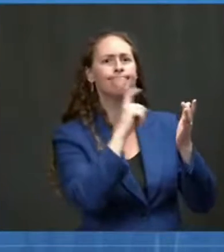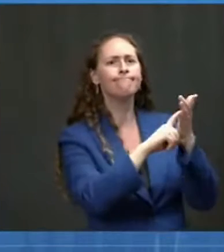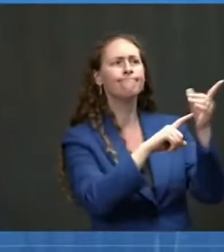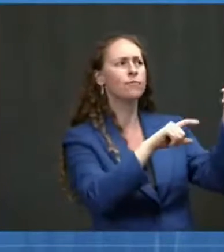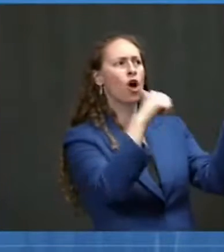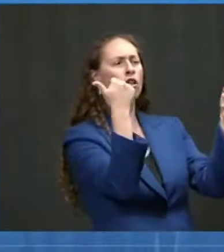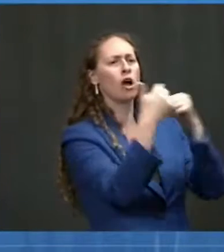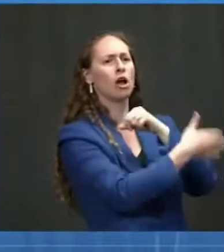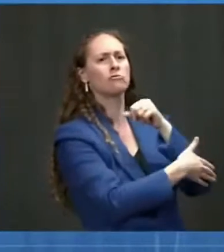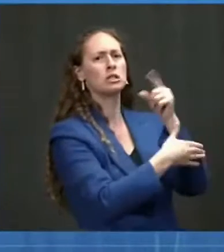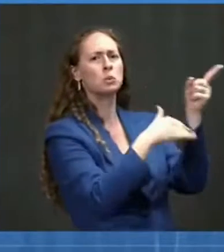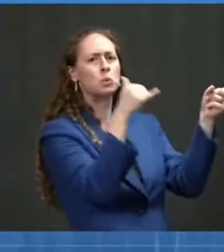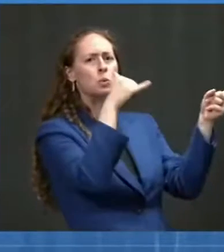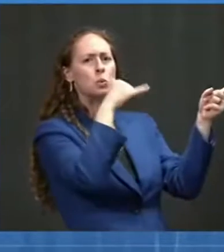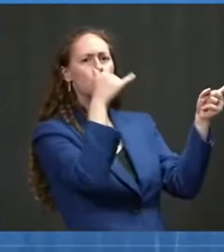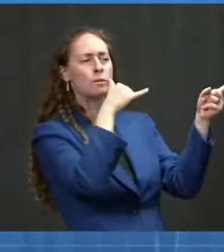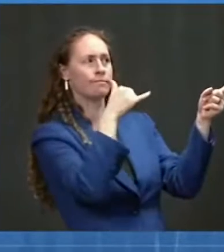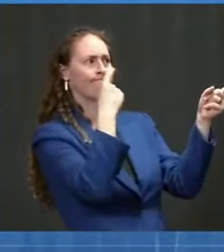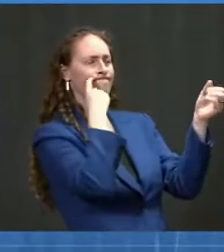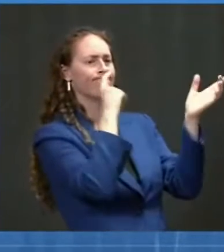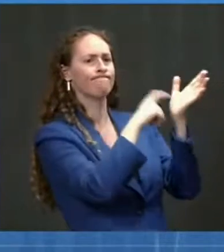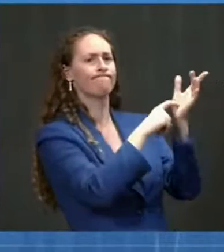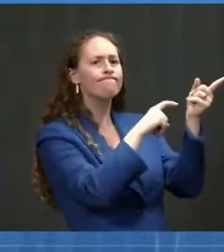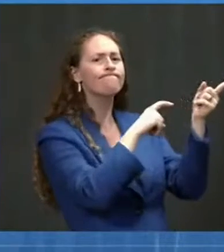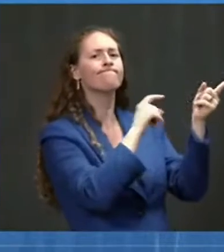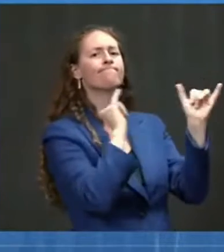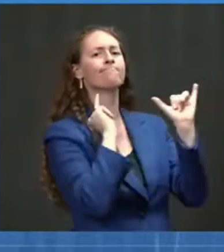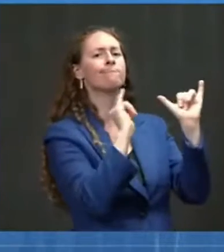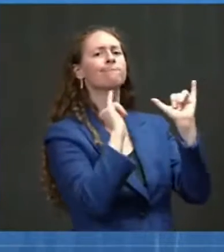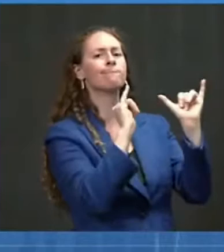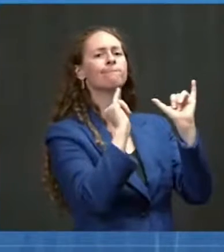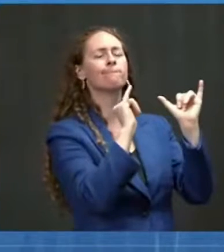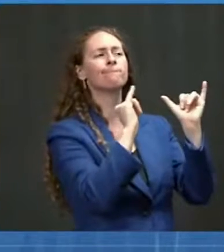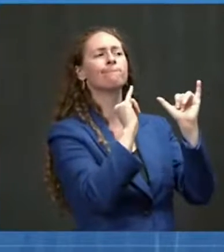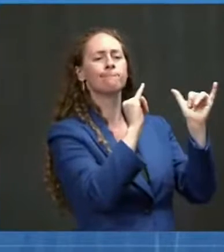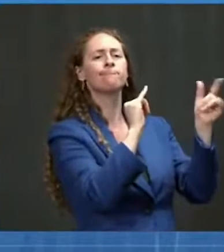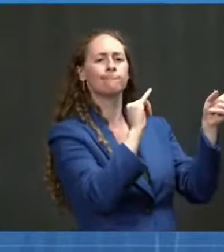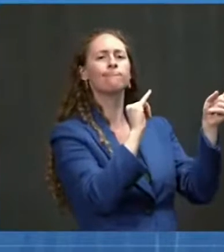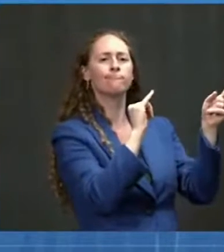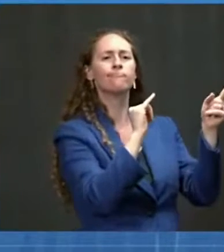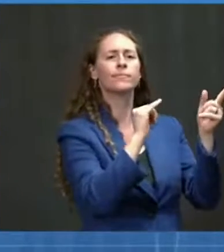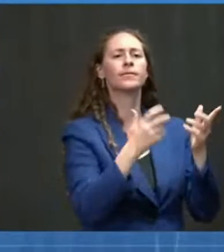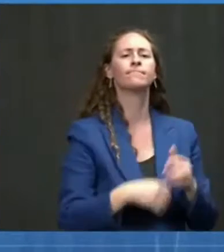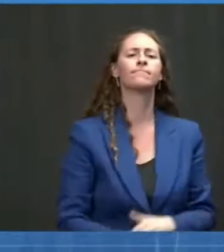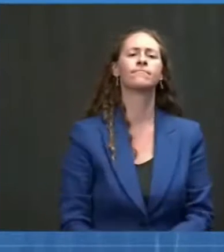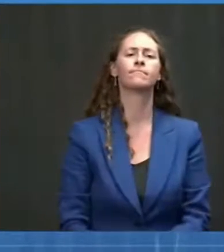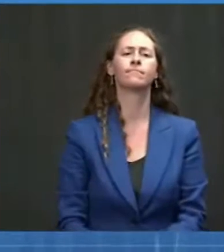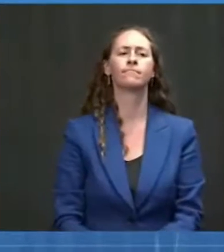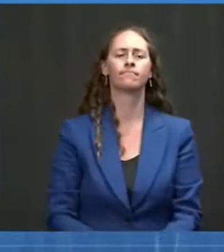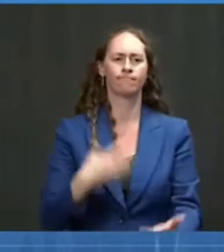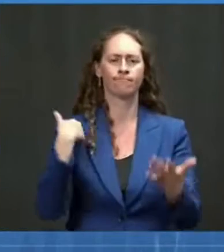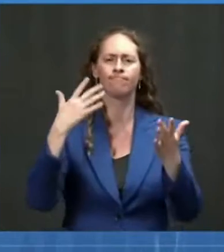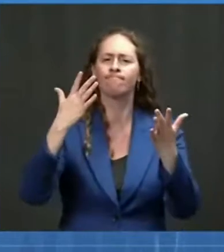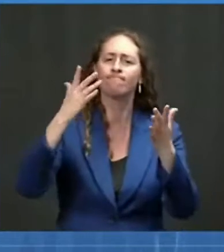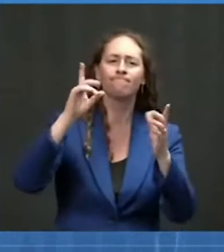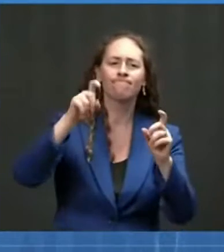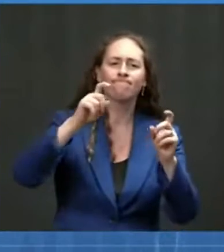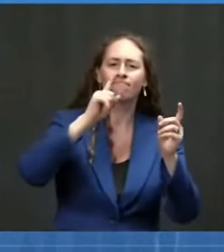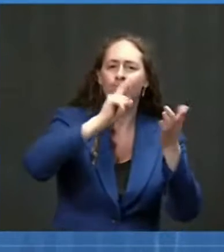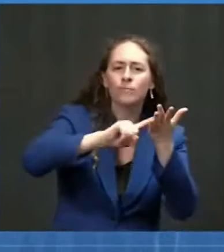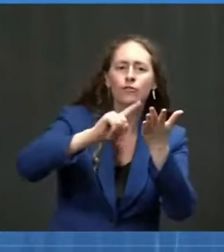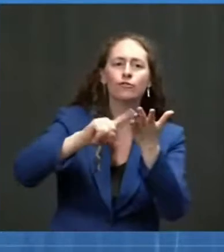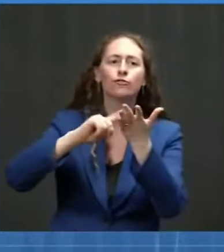other countries. And in the context of all of these studies, different cohorts, different settings across the country, and our